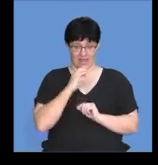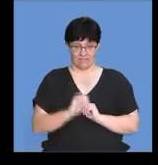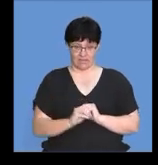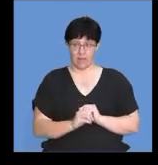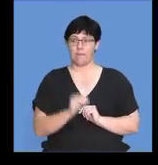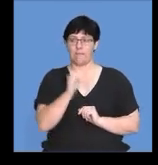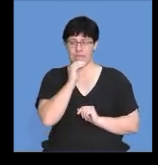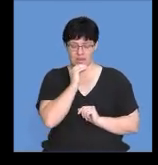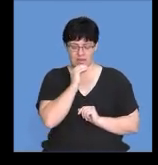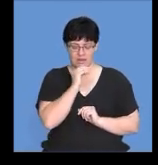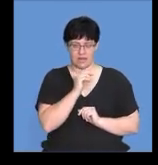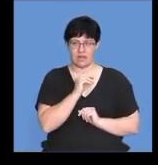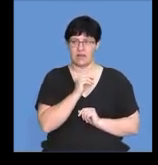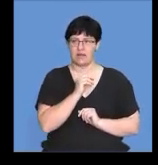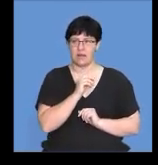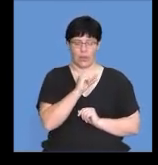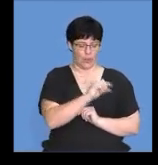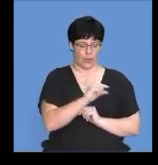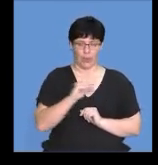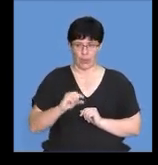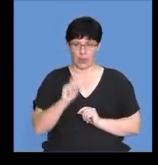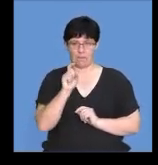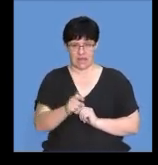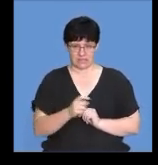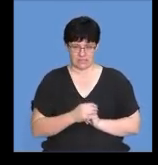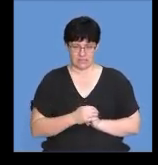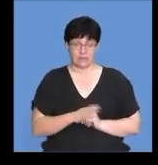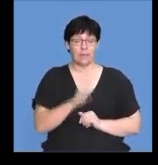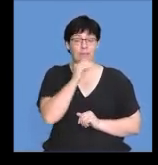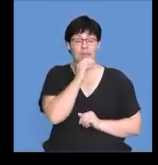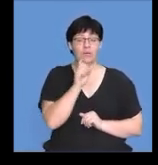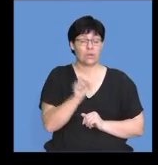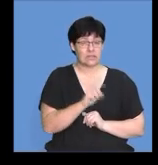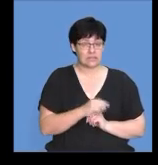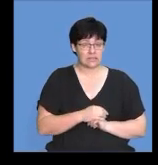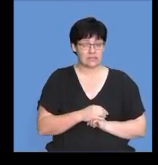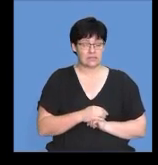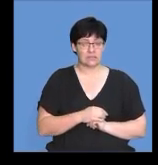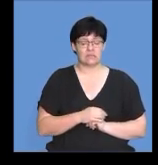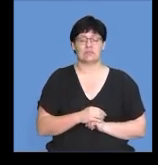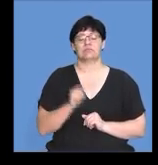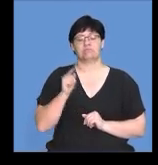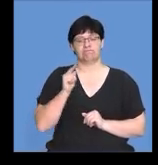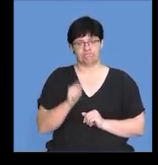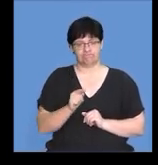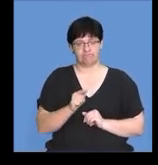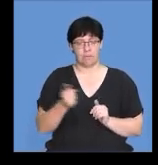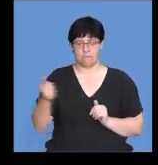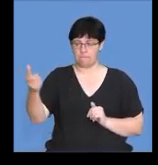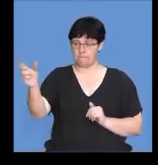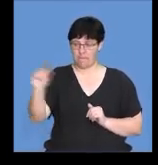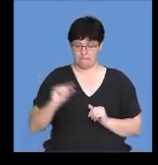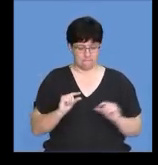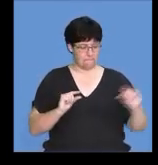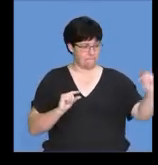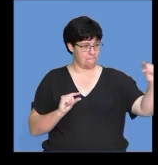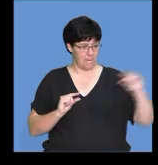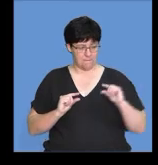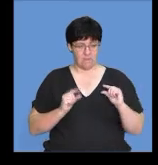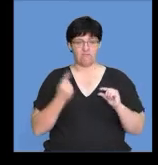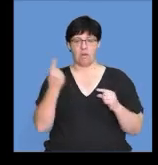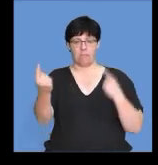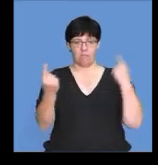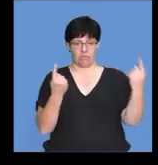she has to have two recessive alleles. This means that Luna is inherited a recessive allele